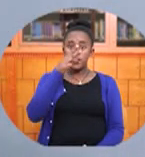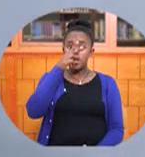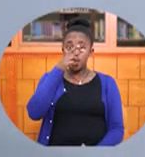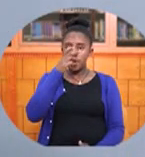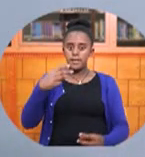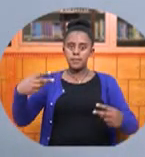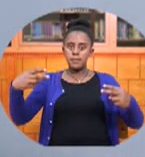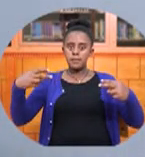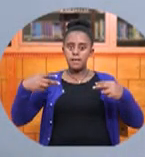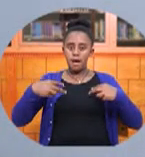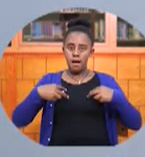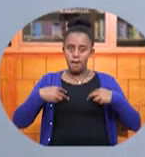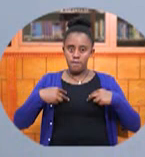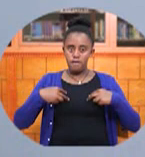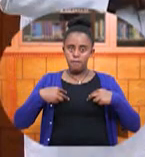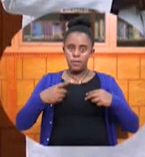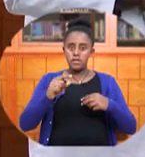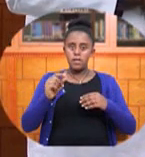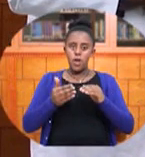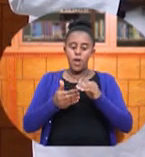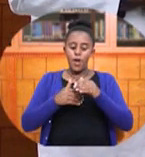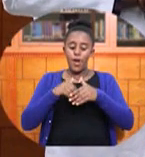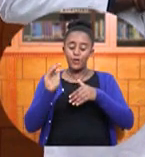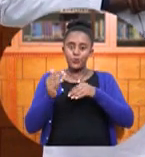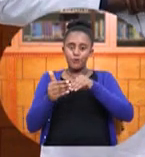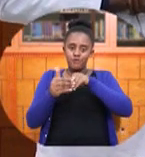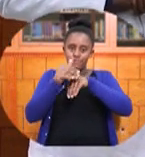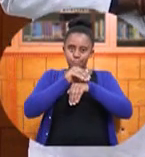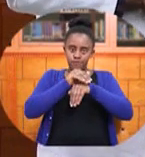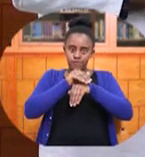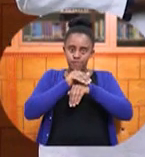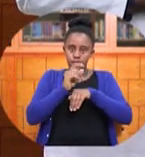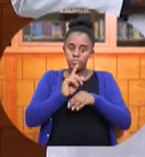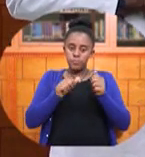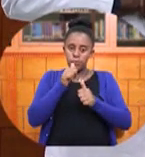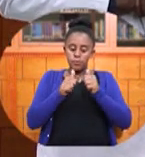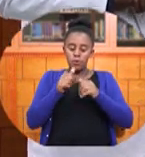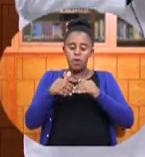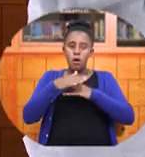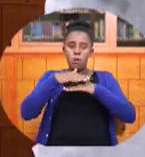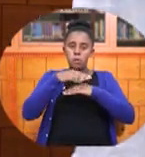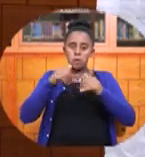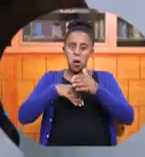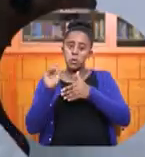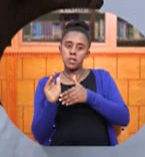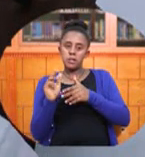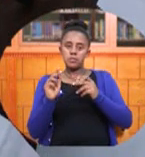Insects have the exoskeleton, which is covering their outer party.